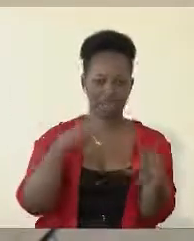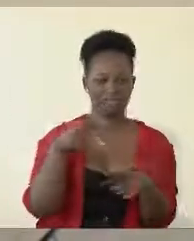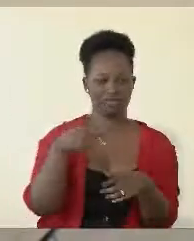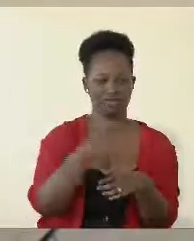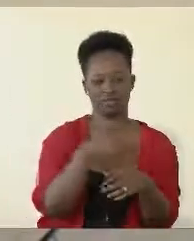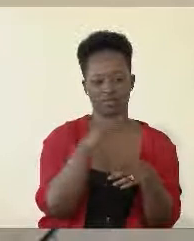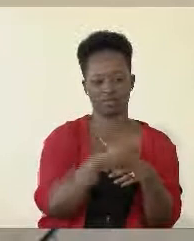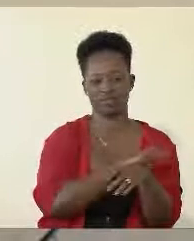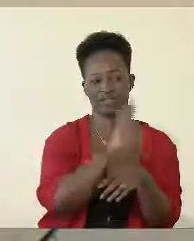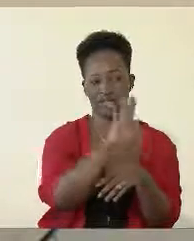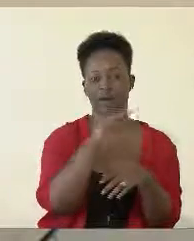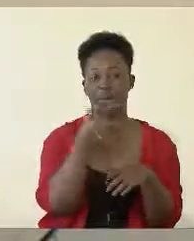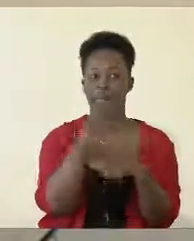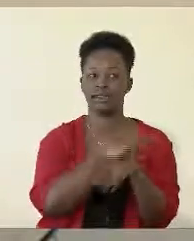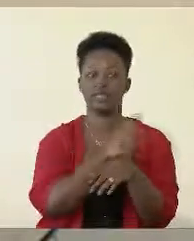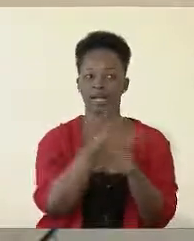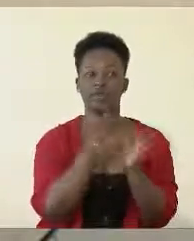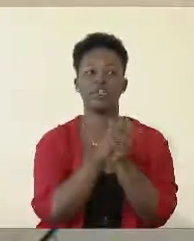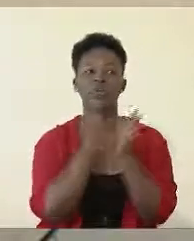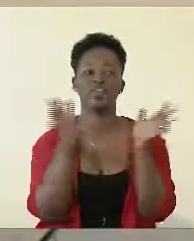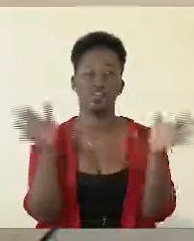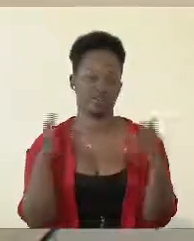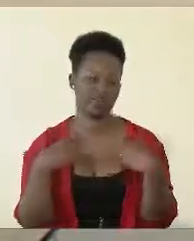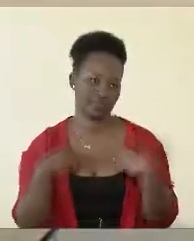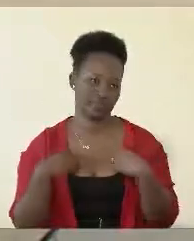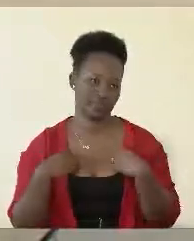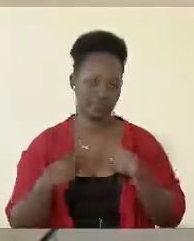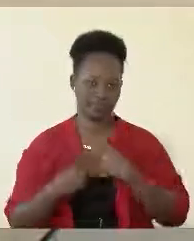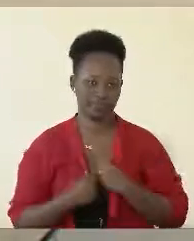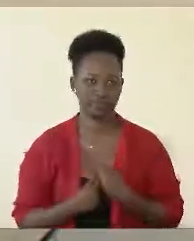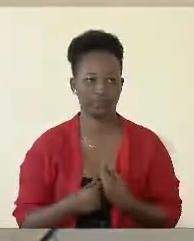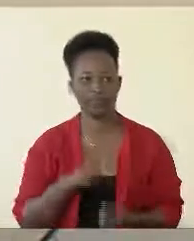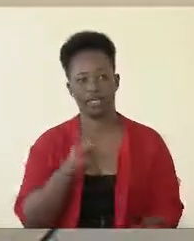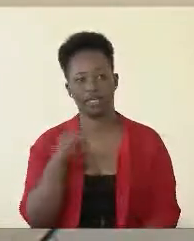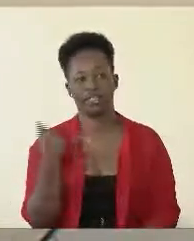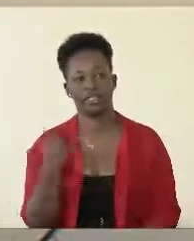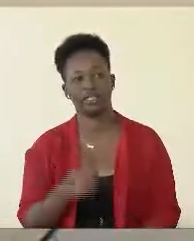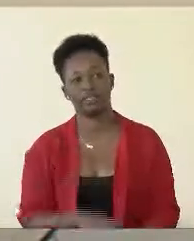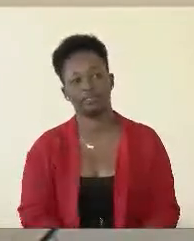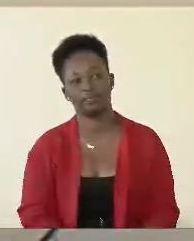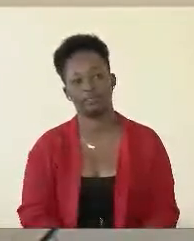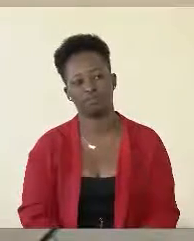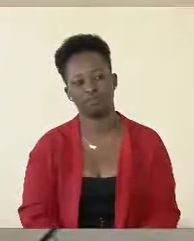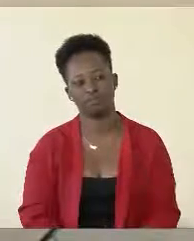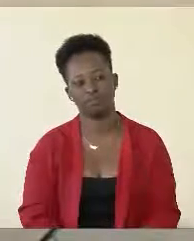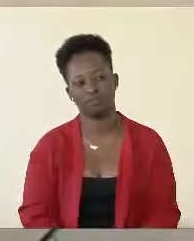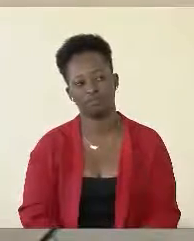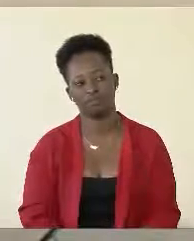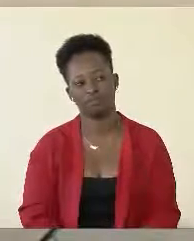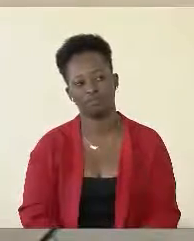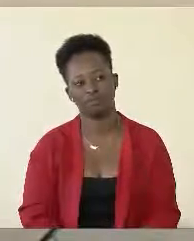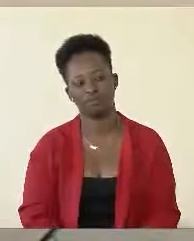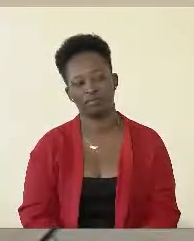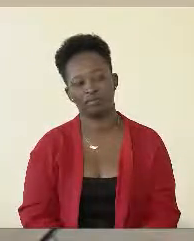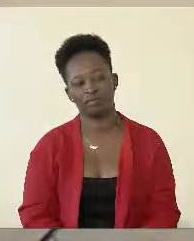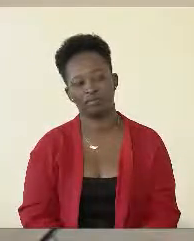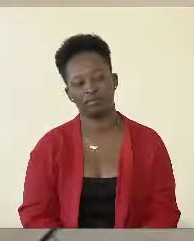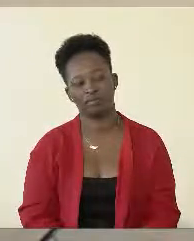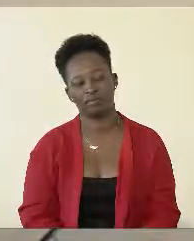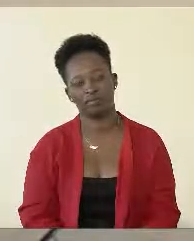profits. So the business expands and grows. So less competition then will favor the growth